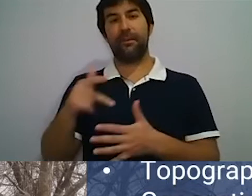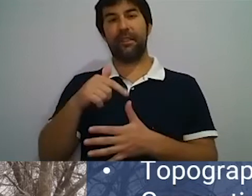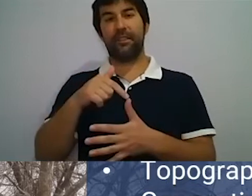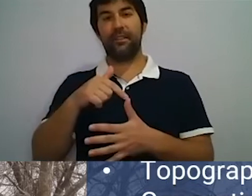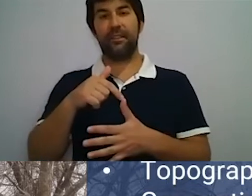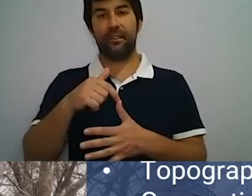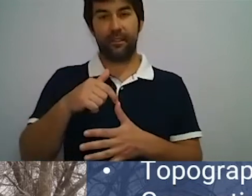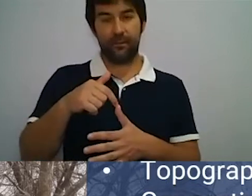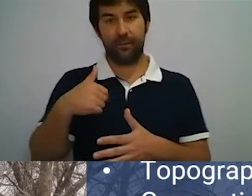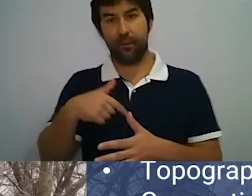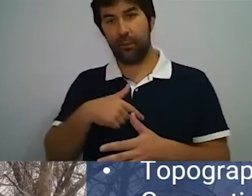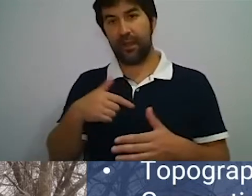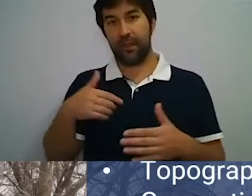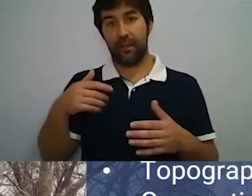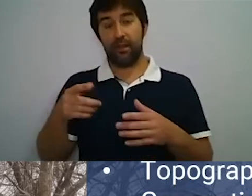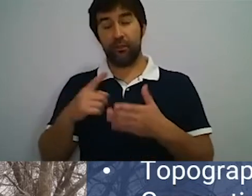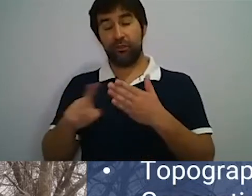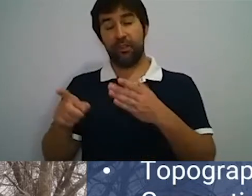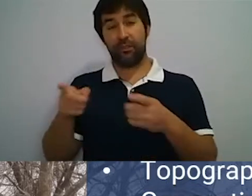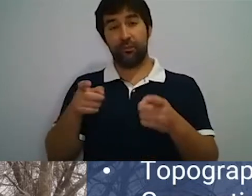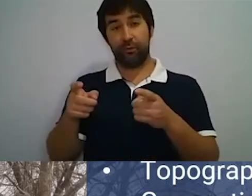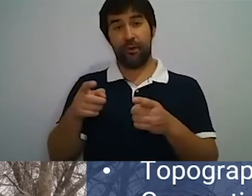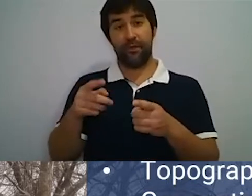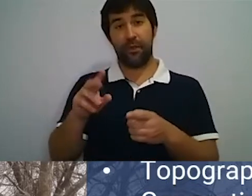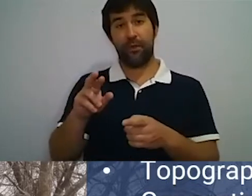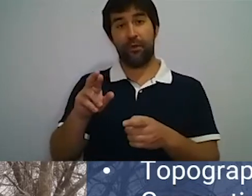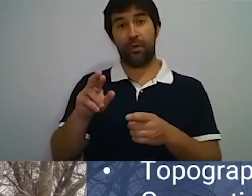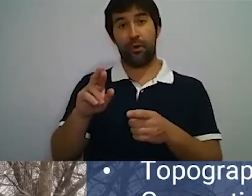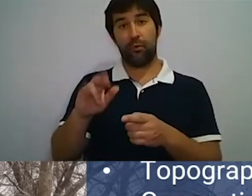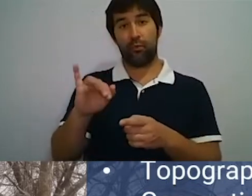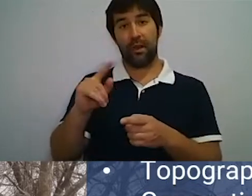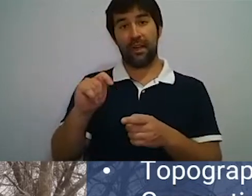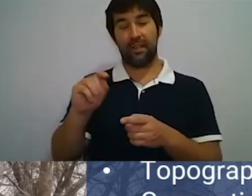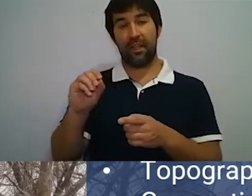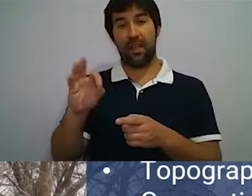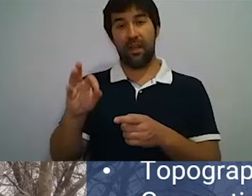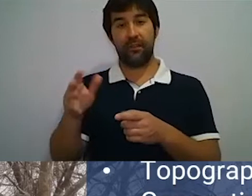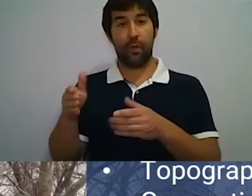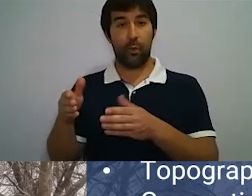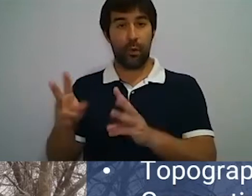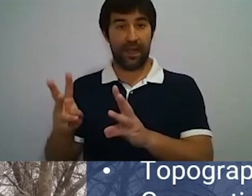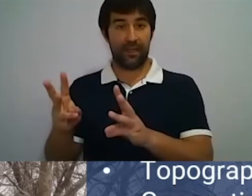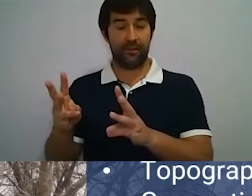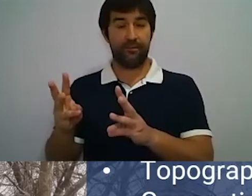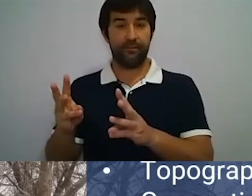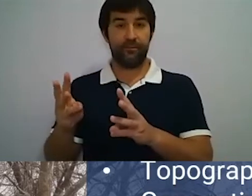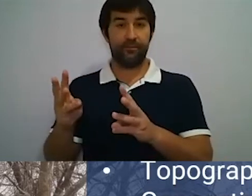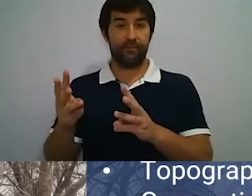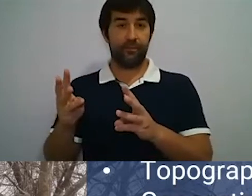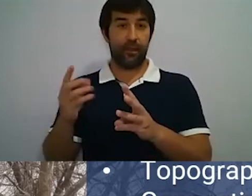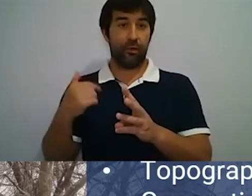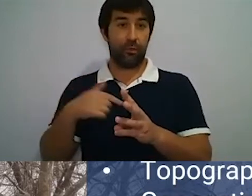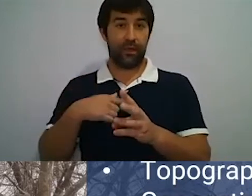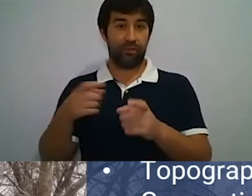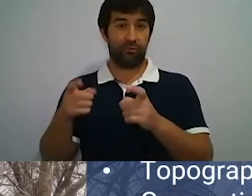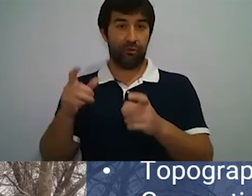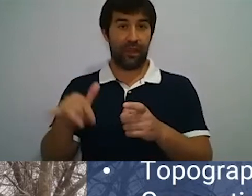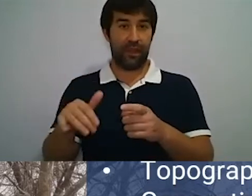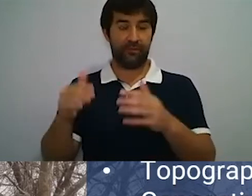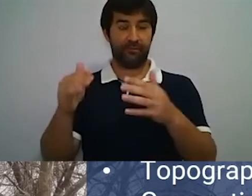Malik, who is the lead project manager for our signal infrastructure. And